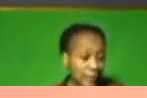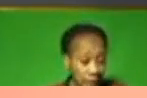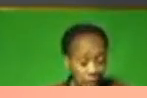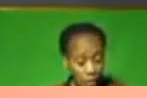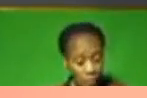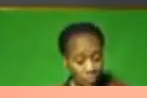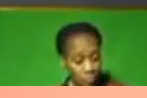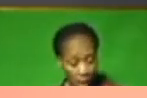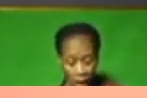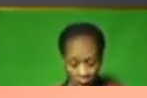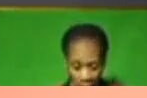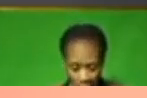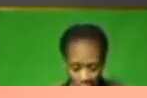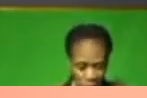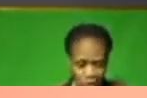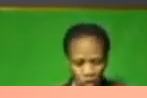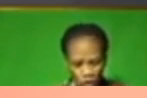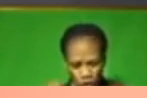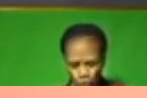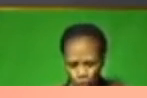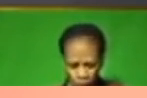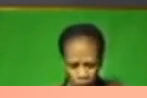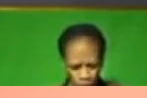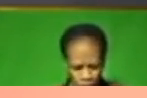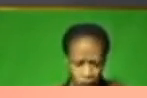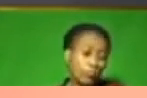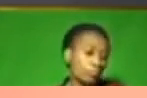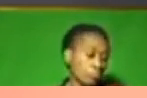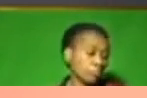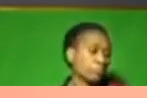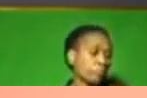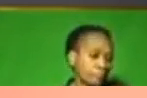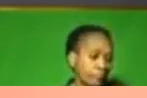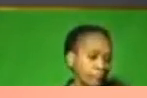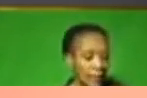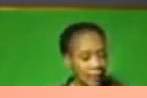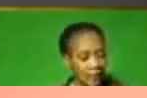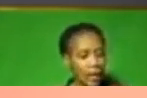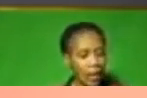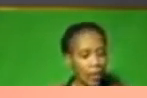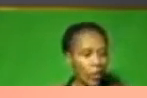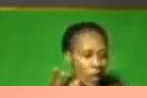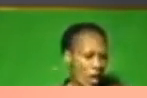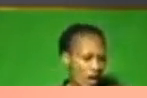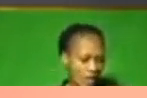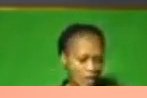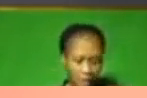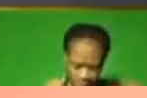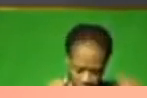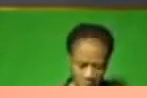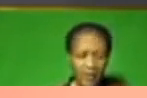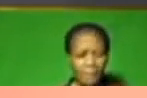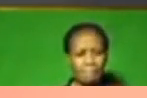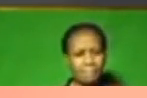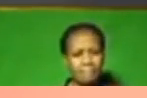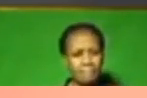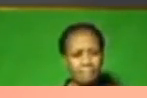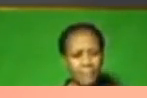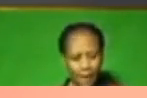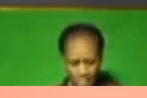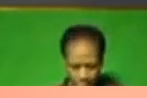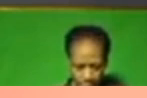urgency to tackle pressing issues. We now have a much firmer institutional